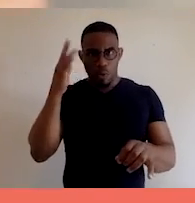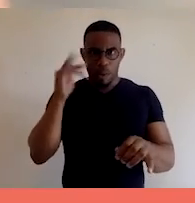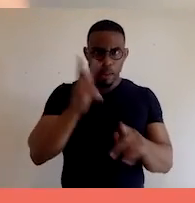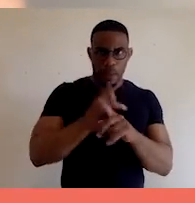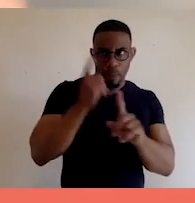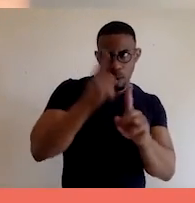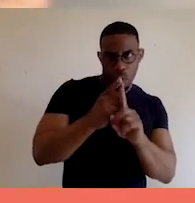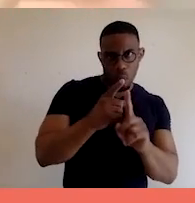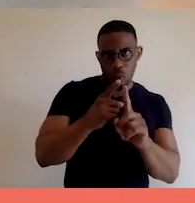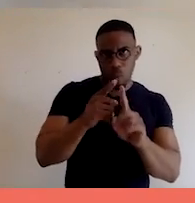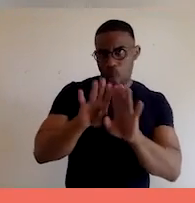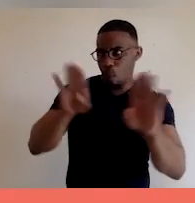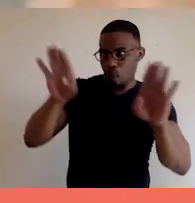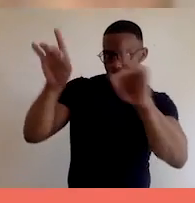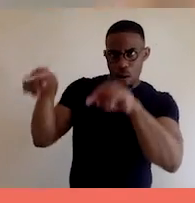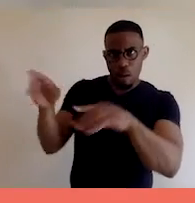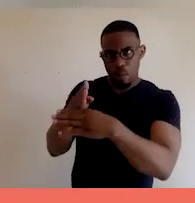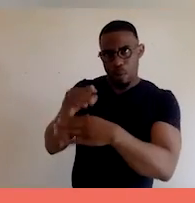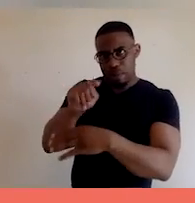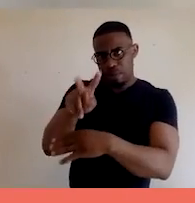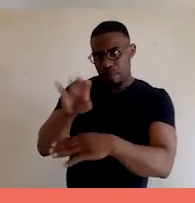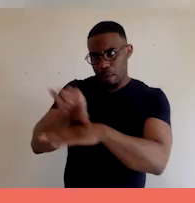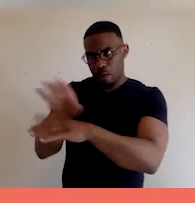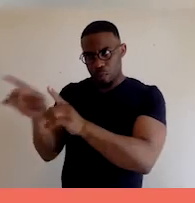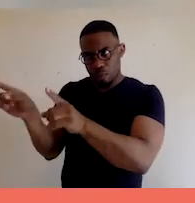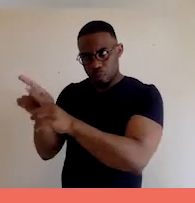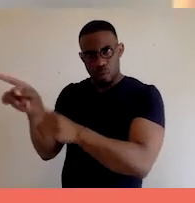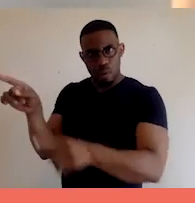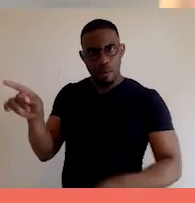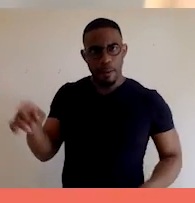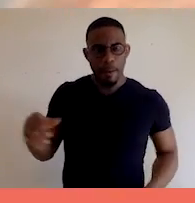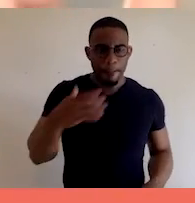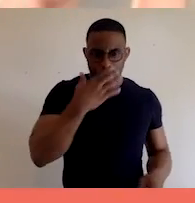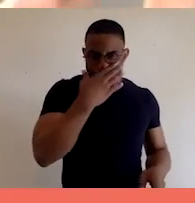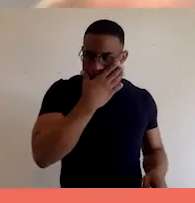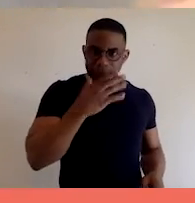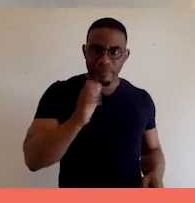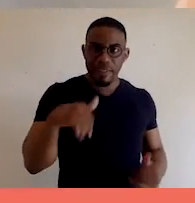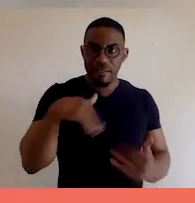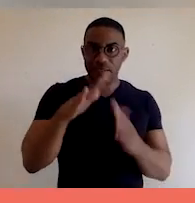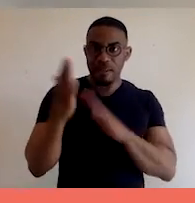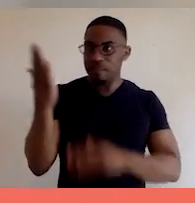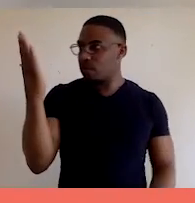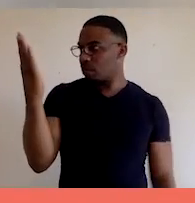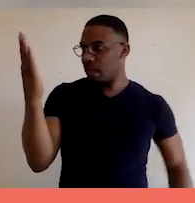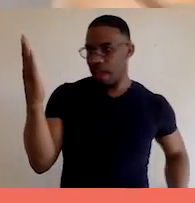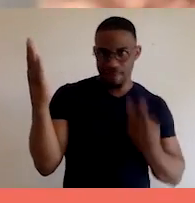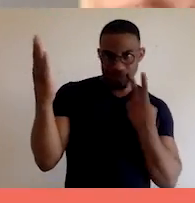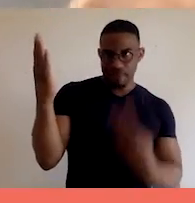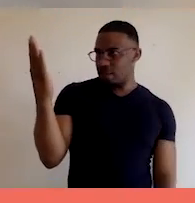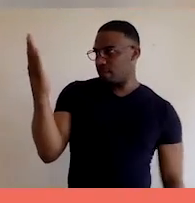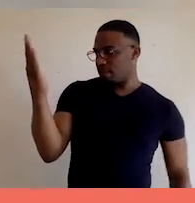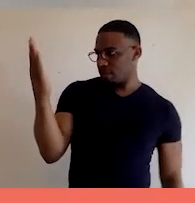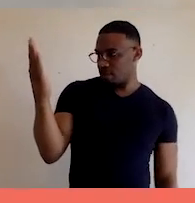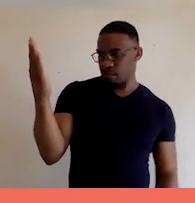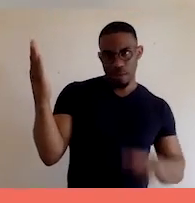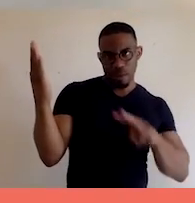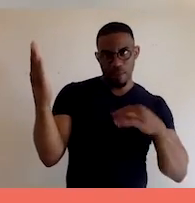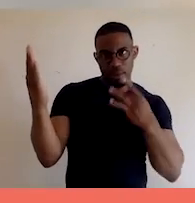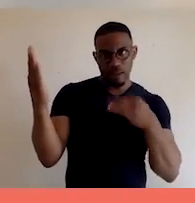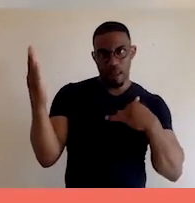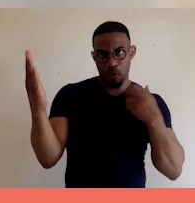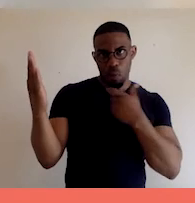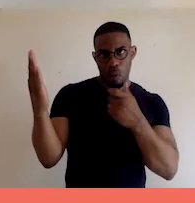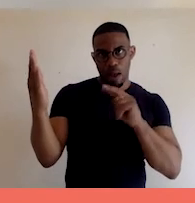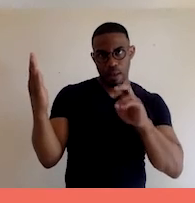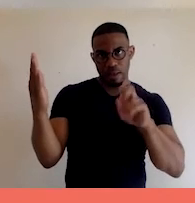my goals on my wall over here between my TV and my computer, they face me. I have to see them. So if I'm going to say I'm going to